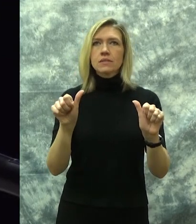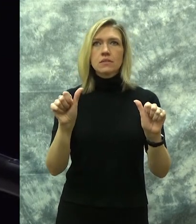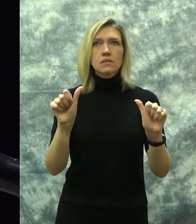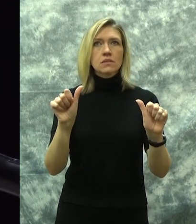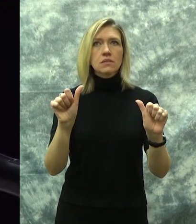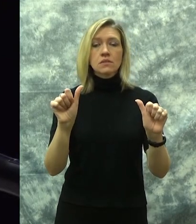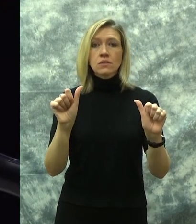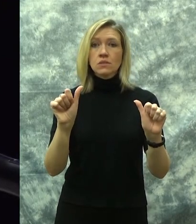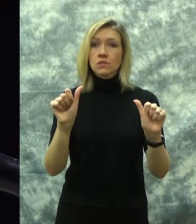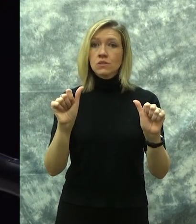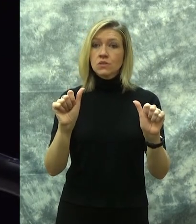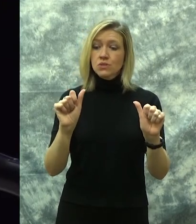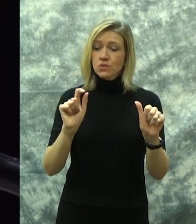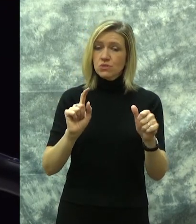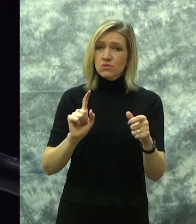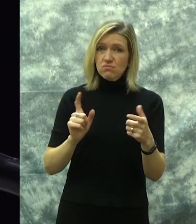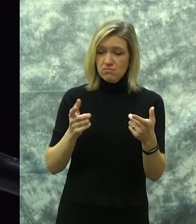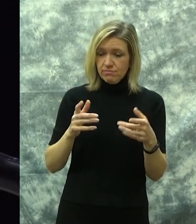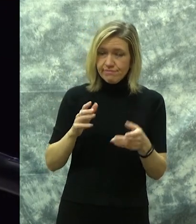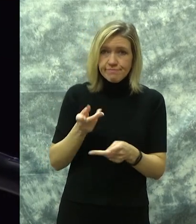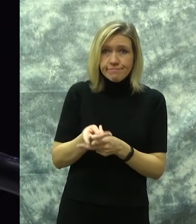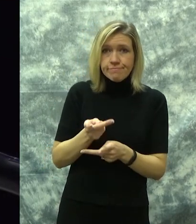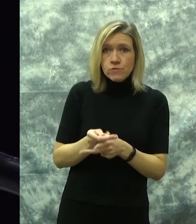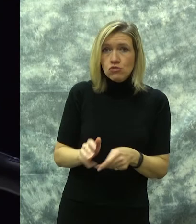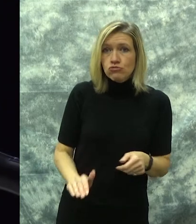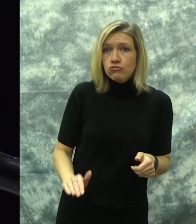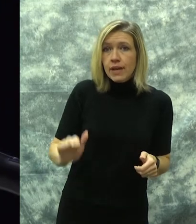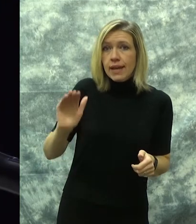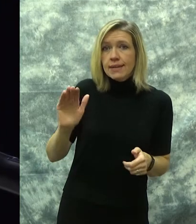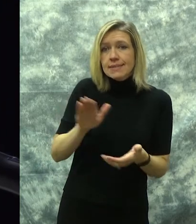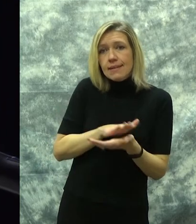to raise a kind child.